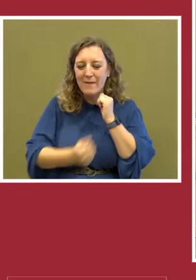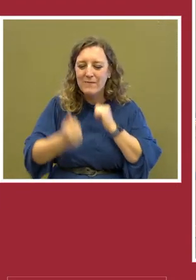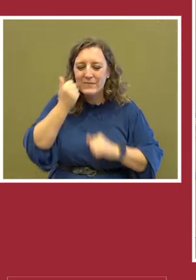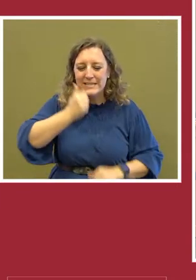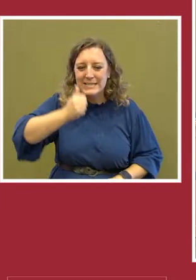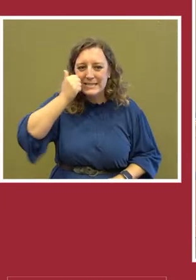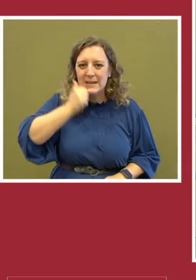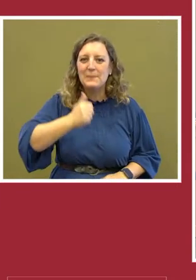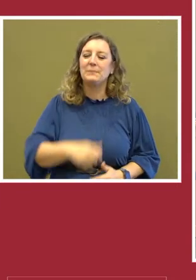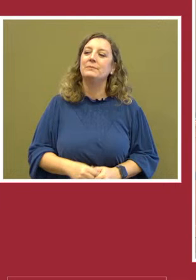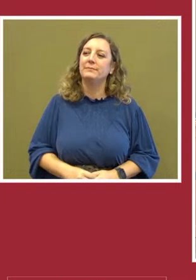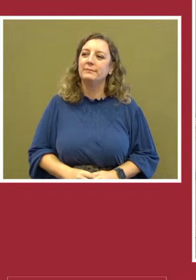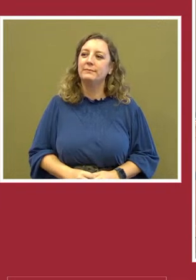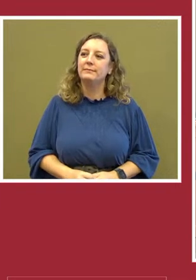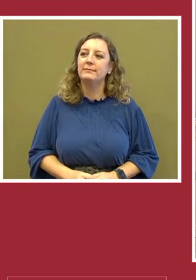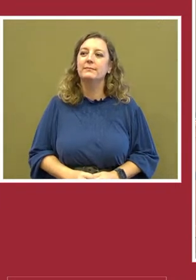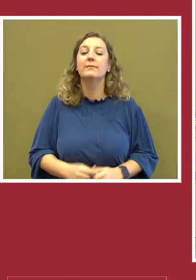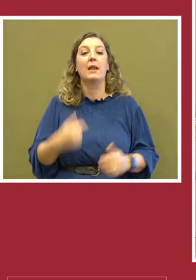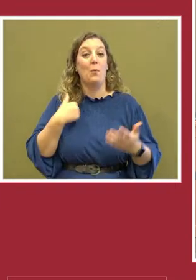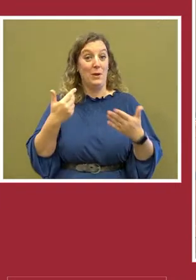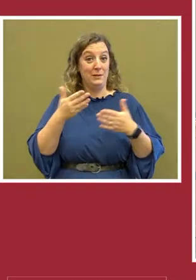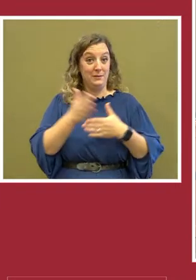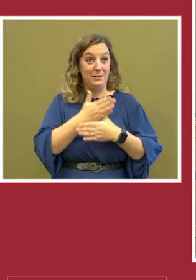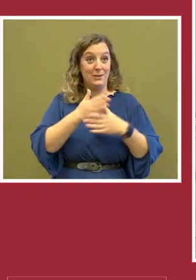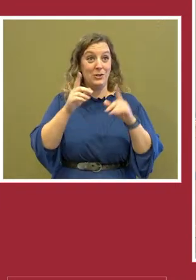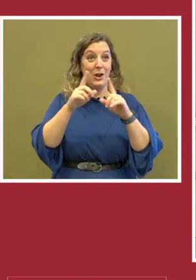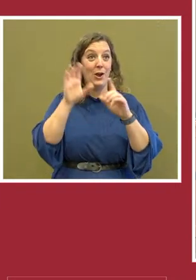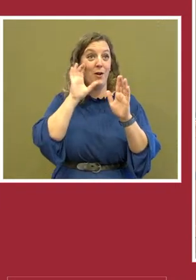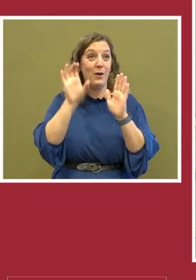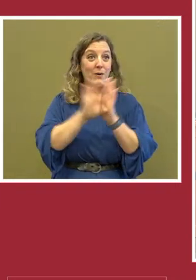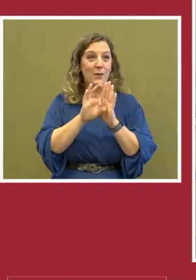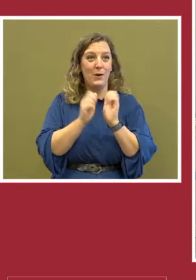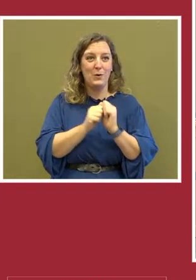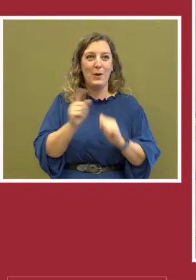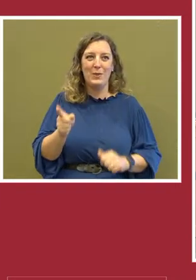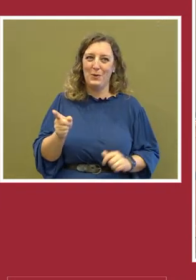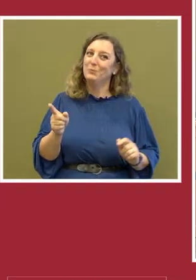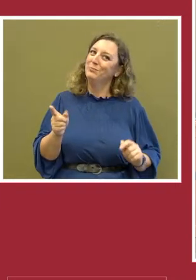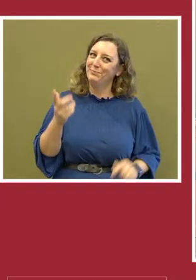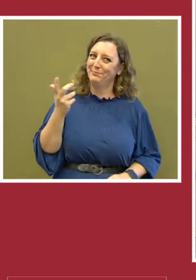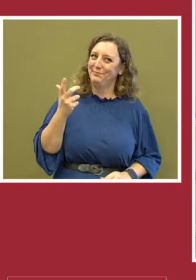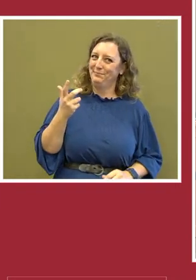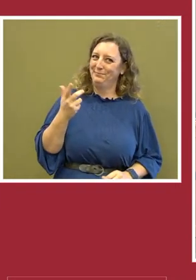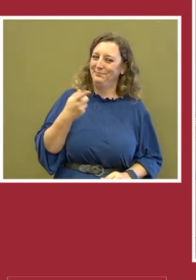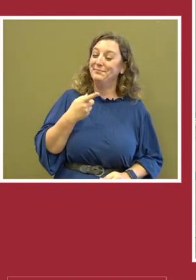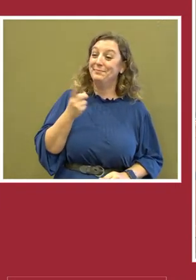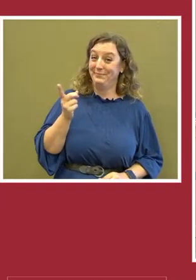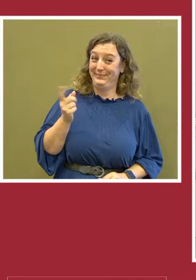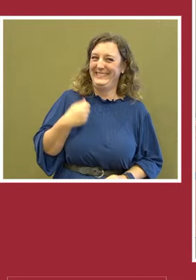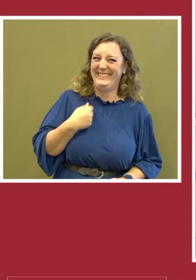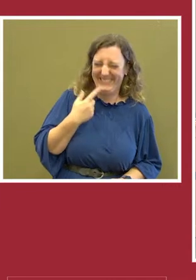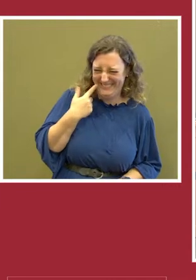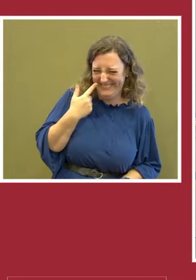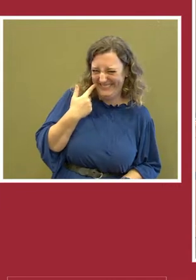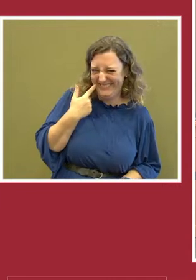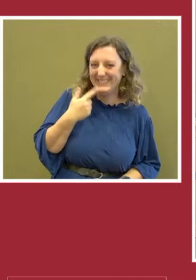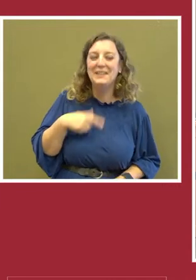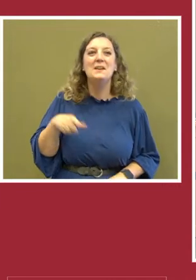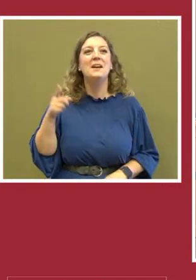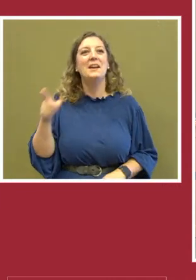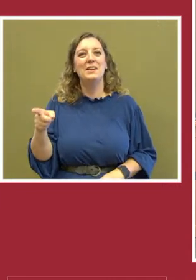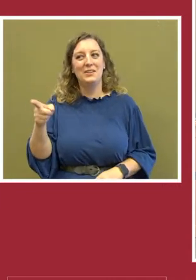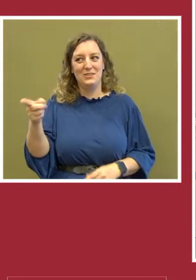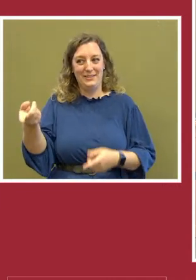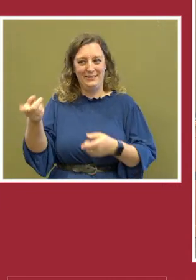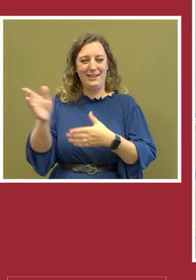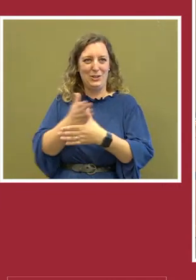I'd like to share a photo with you, and I think this photo is very telling. So this photo she shared